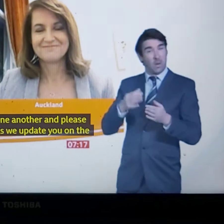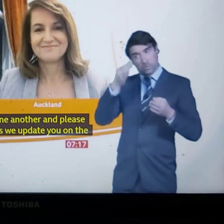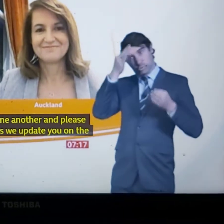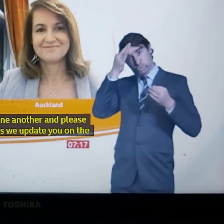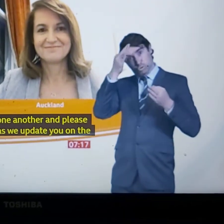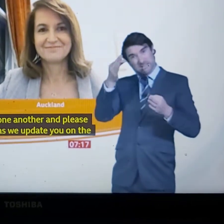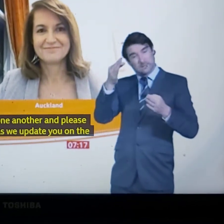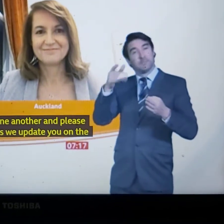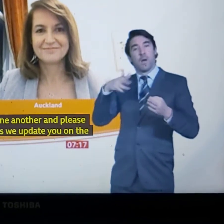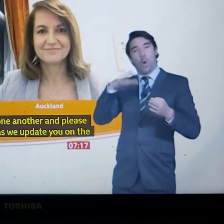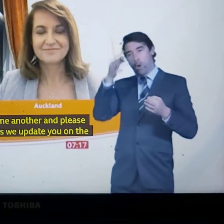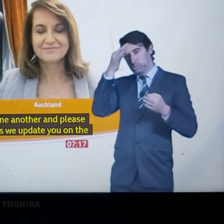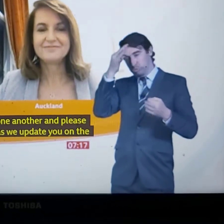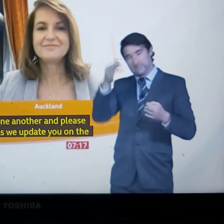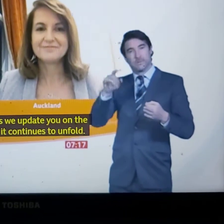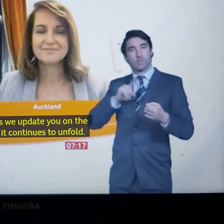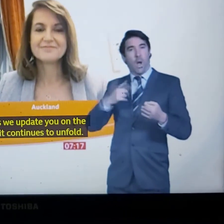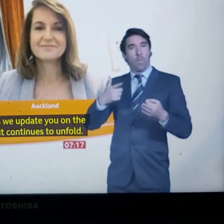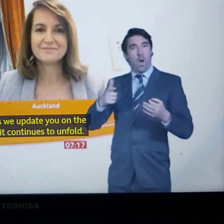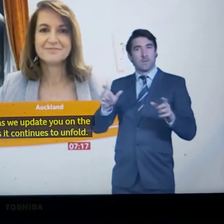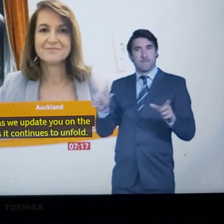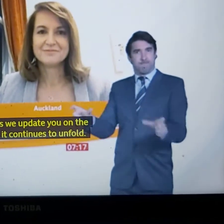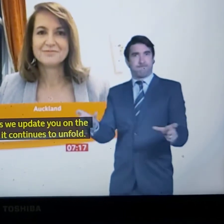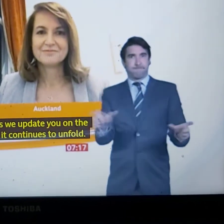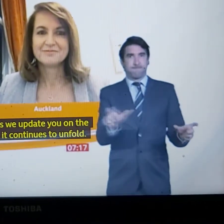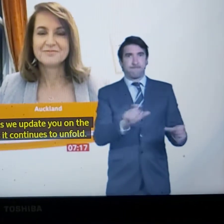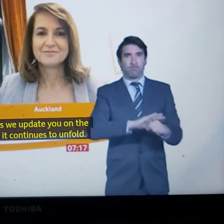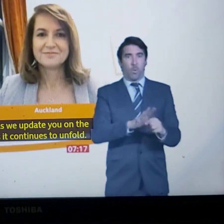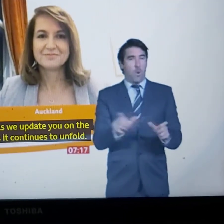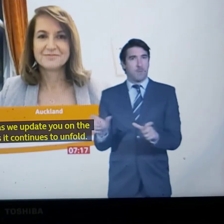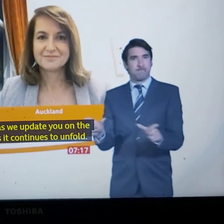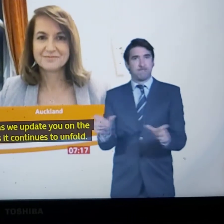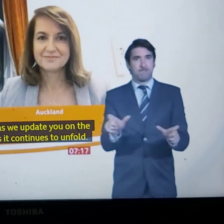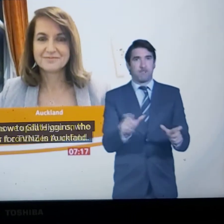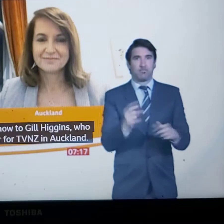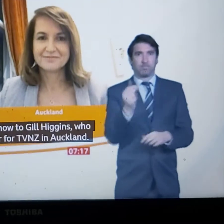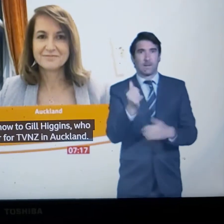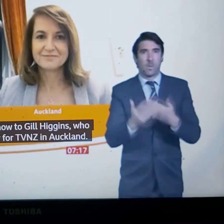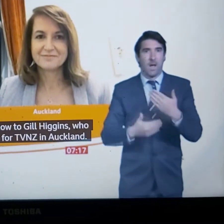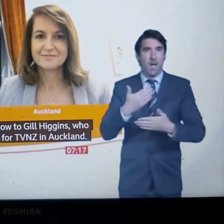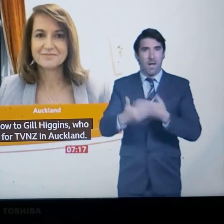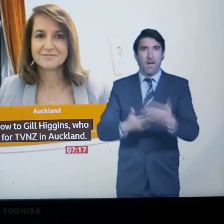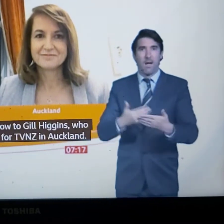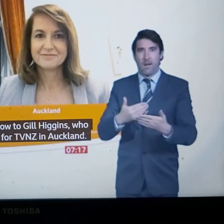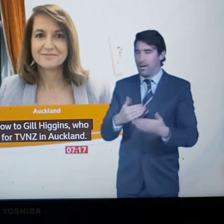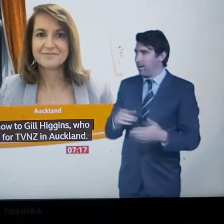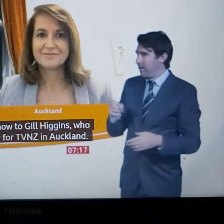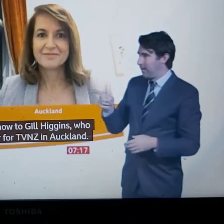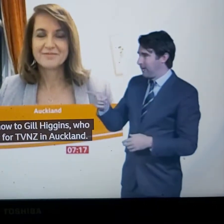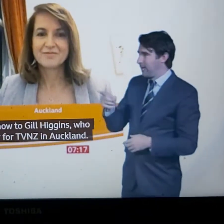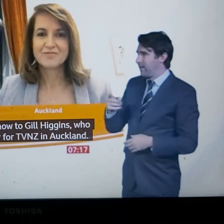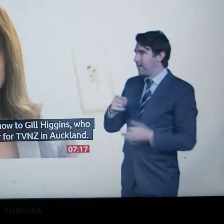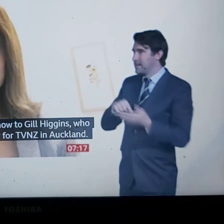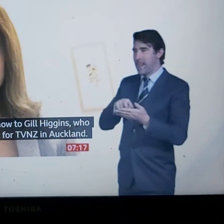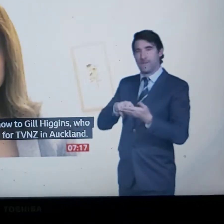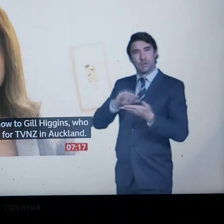TVNZ in Auckland. Morning to you. So what have people made of the fact that things really have had to change again, in Auckland particularly?